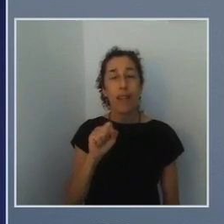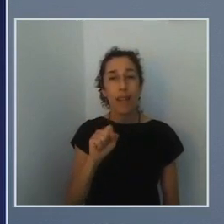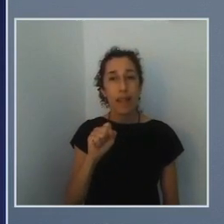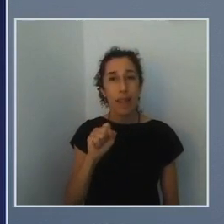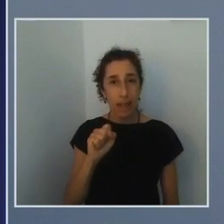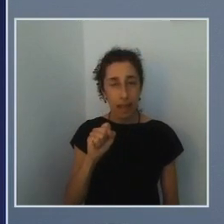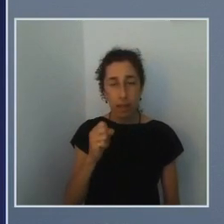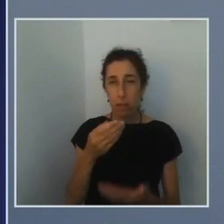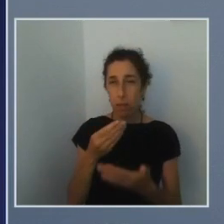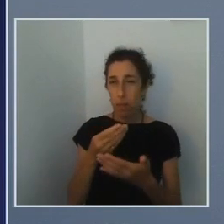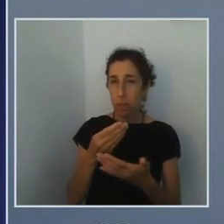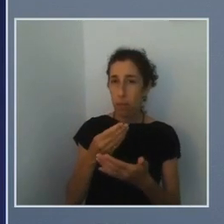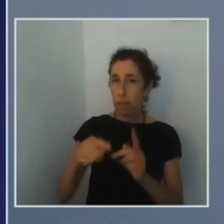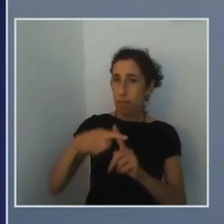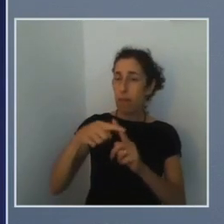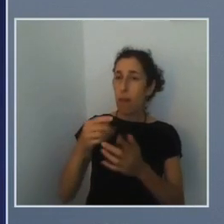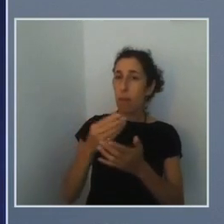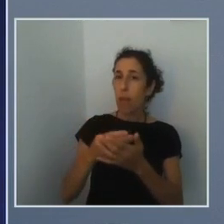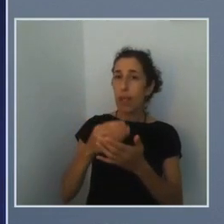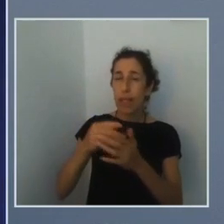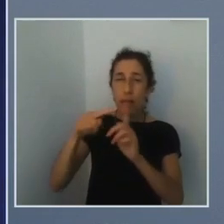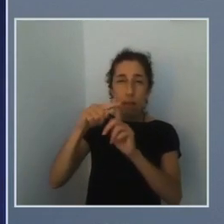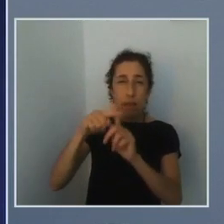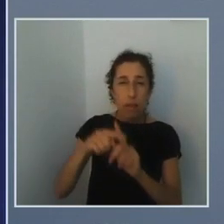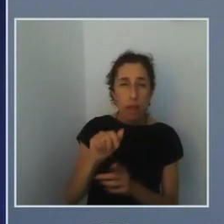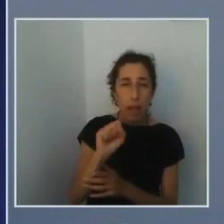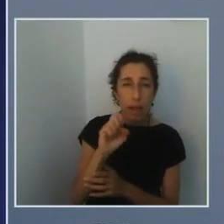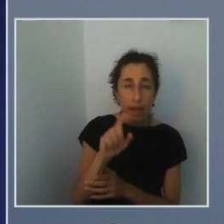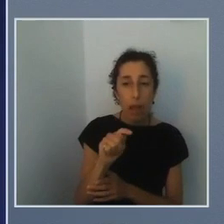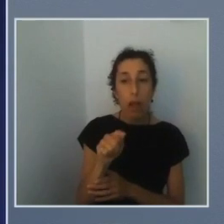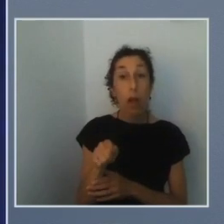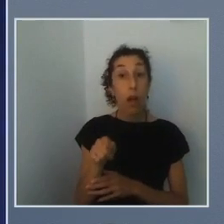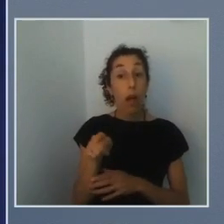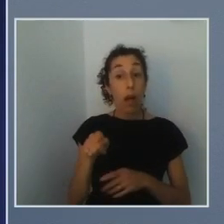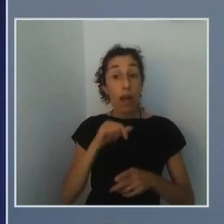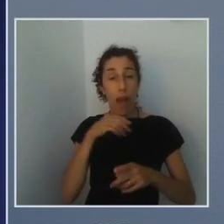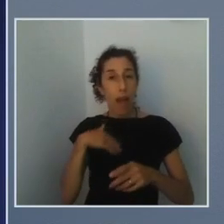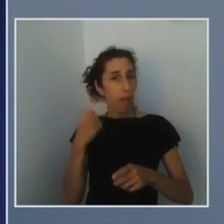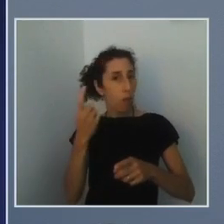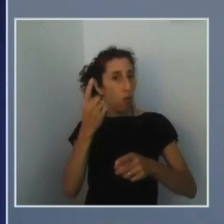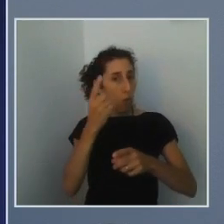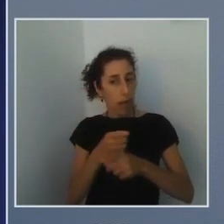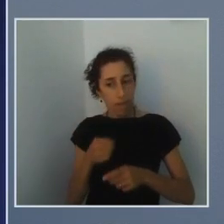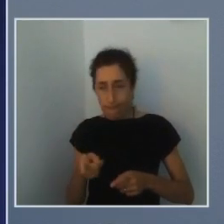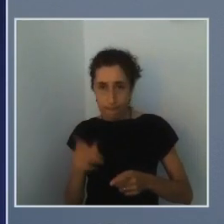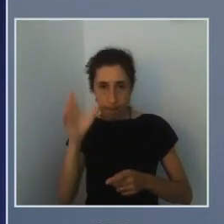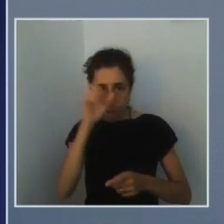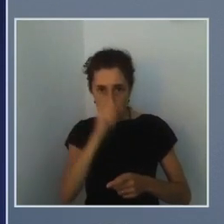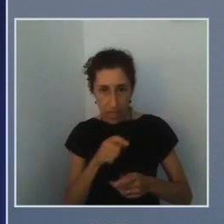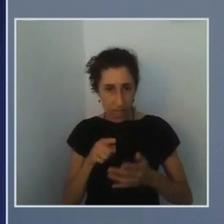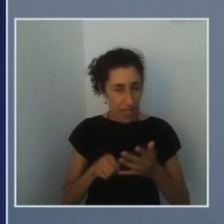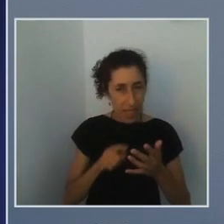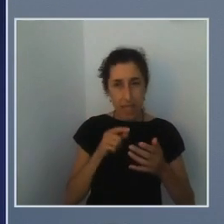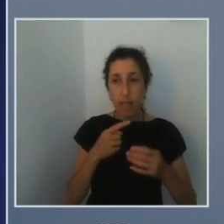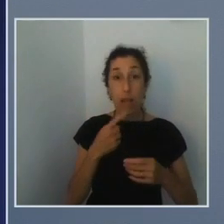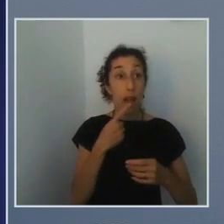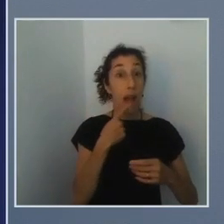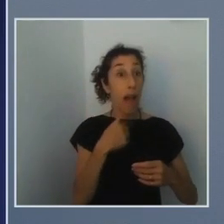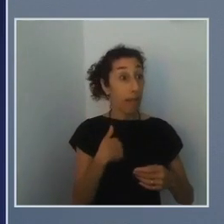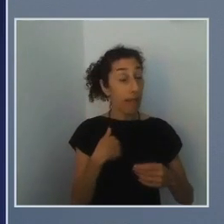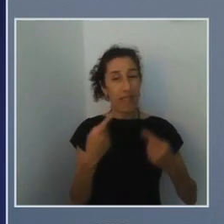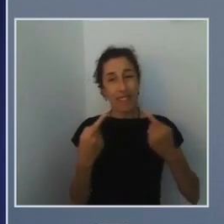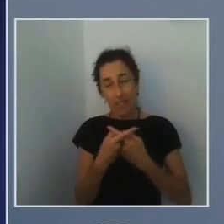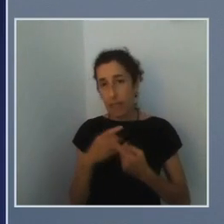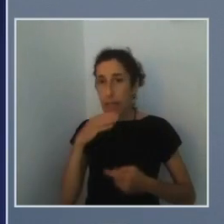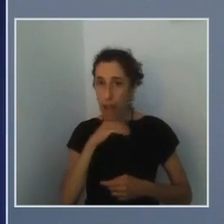Specifically, the audit committee failed to assure standard fiscal controls. They failed to